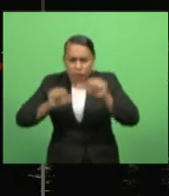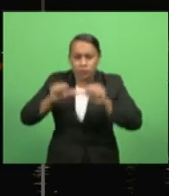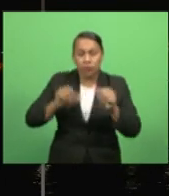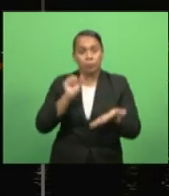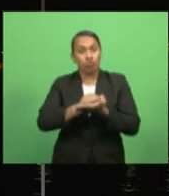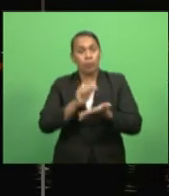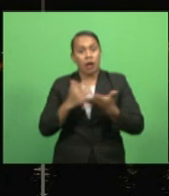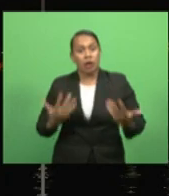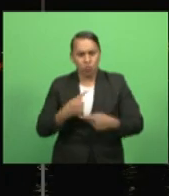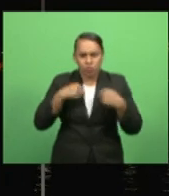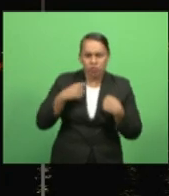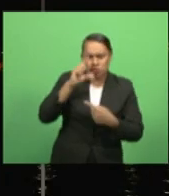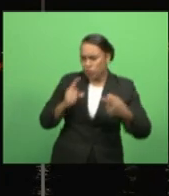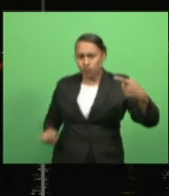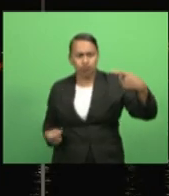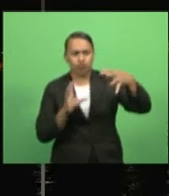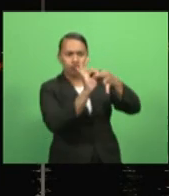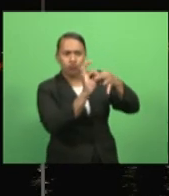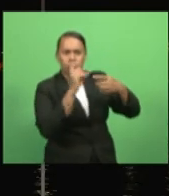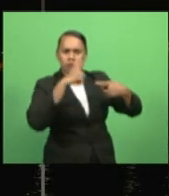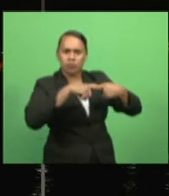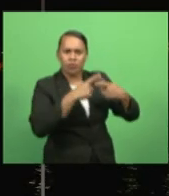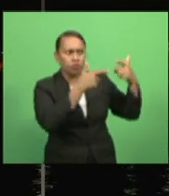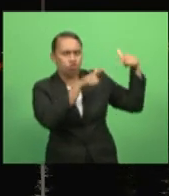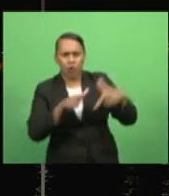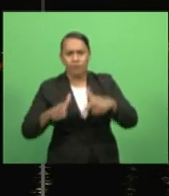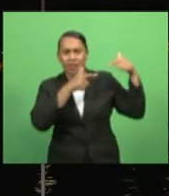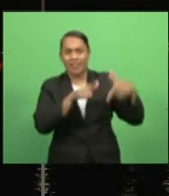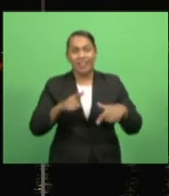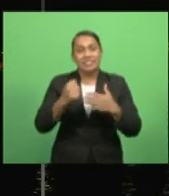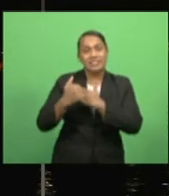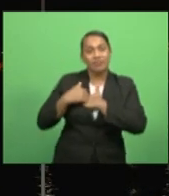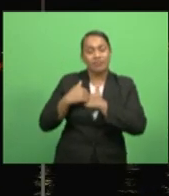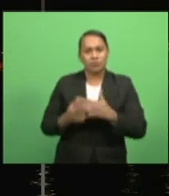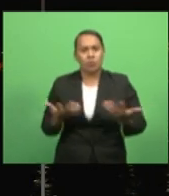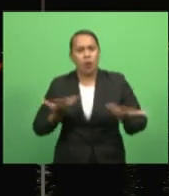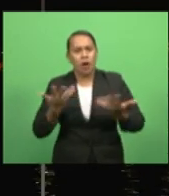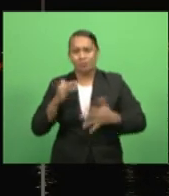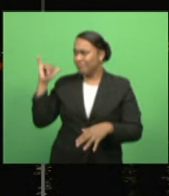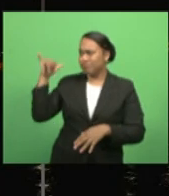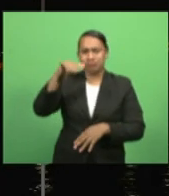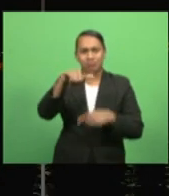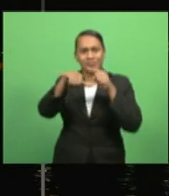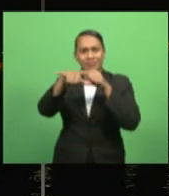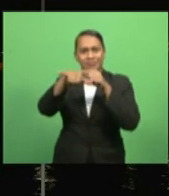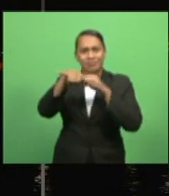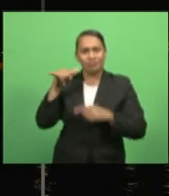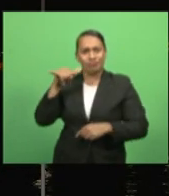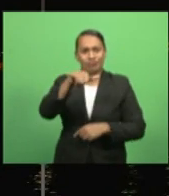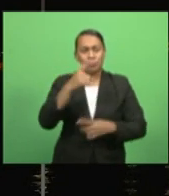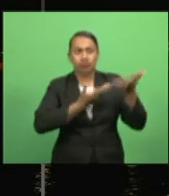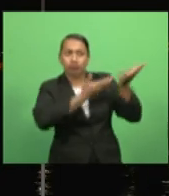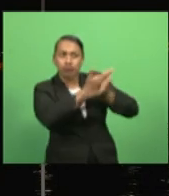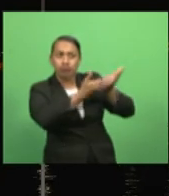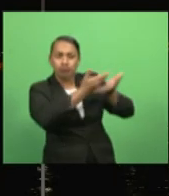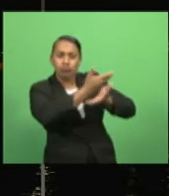Trans-Tasman COVID safe travel zone continues with our Pacific neighbours. The minister is in talks with the Australian Foreign Minister and the New Zealand